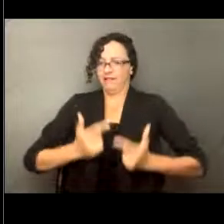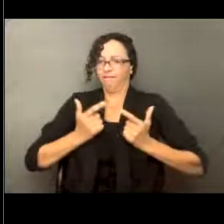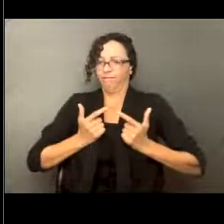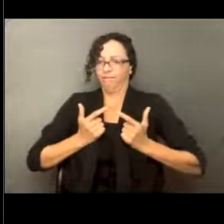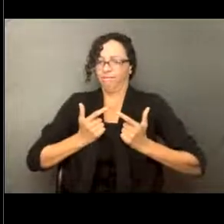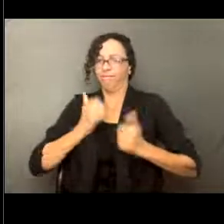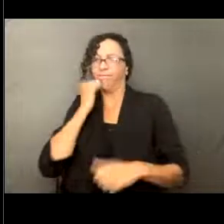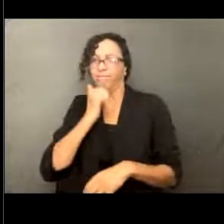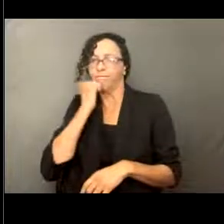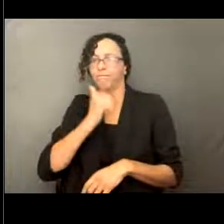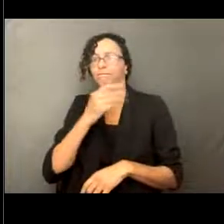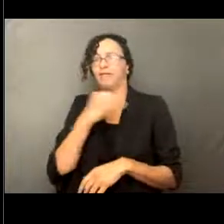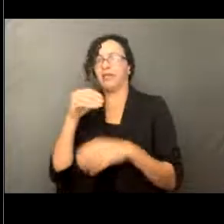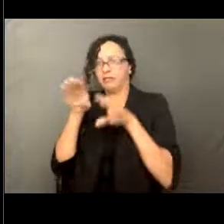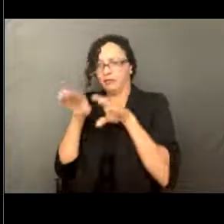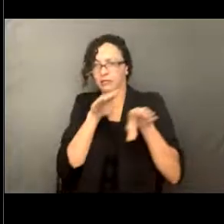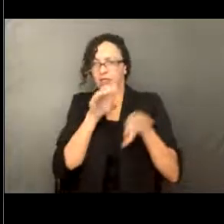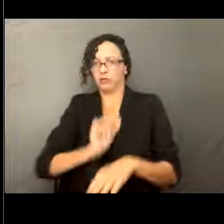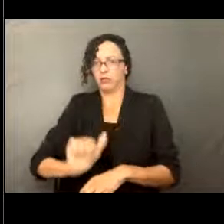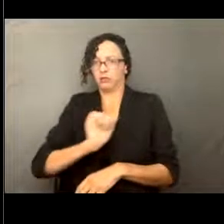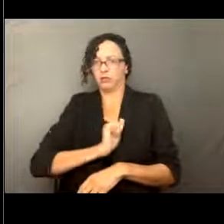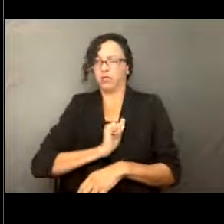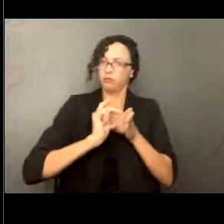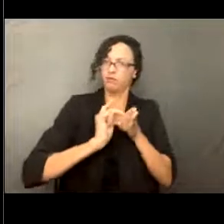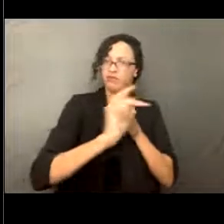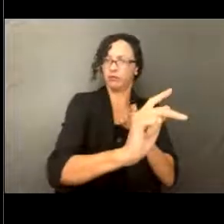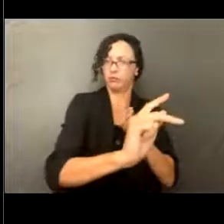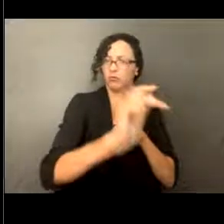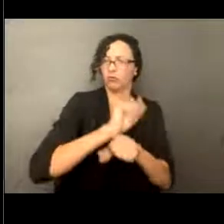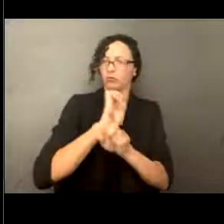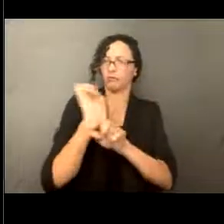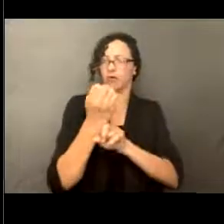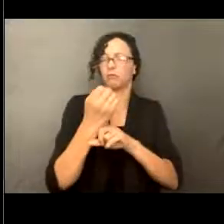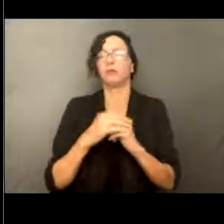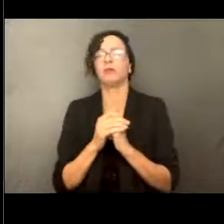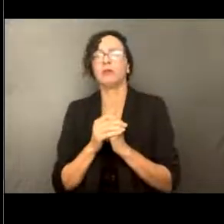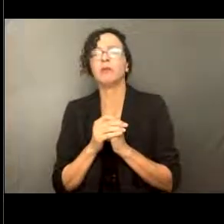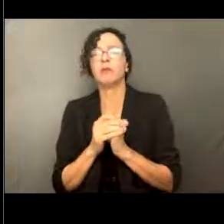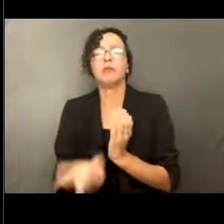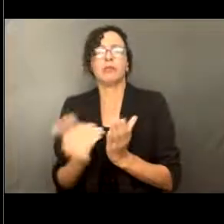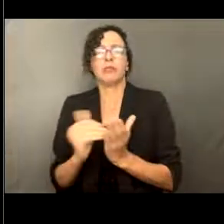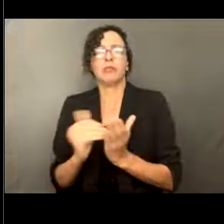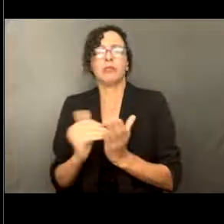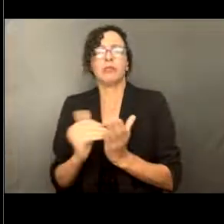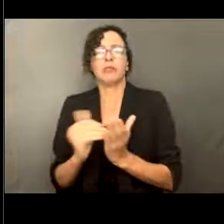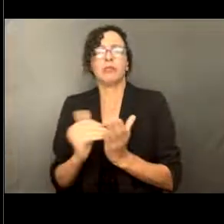professional work environment. So again, thank you for those comments.